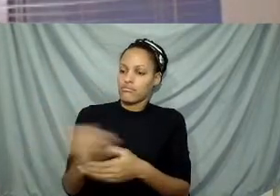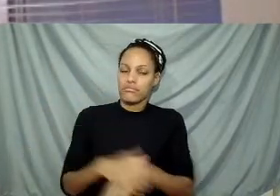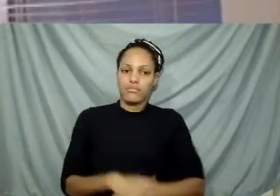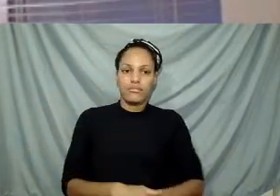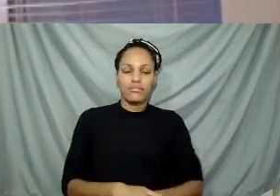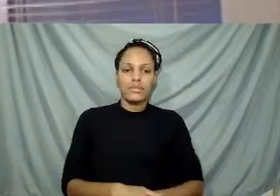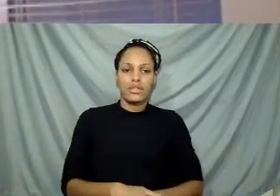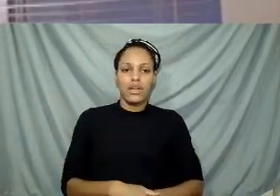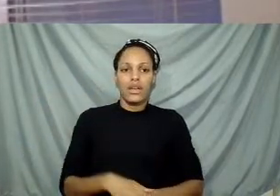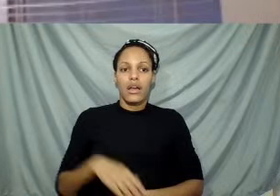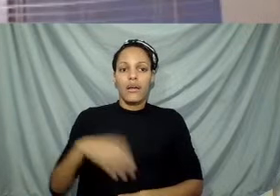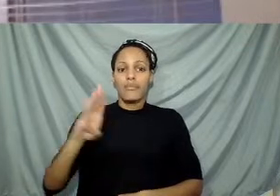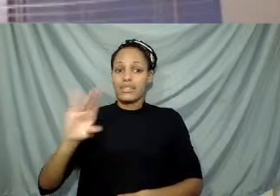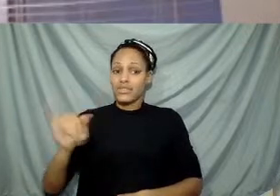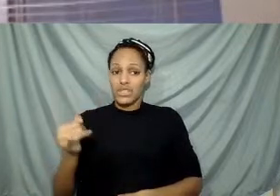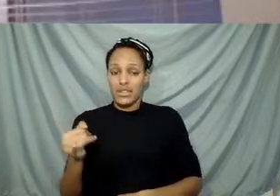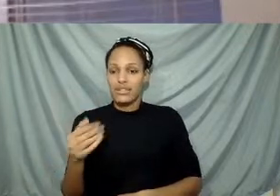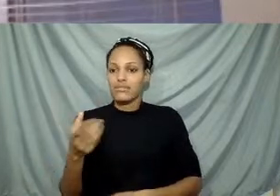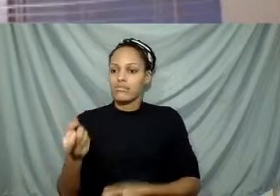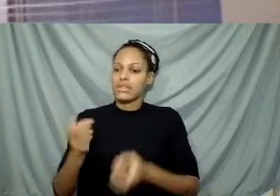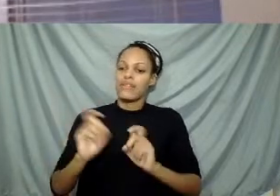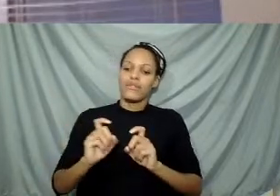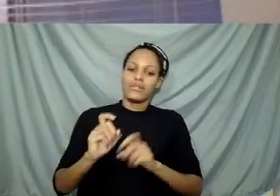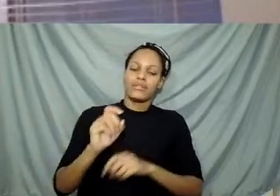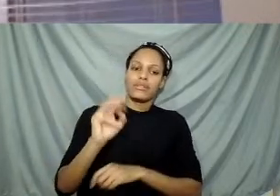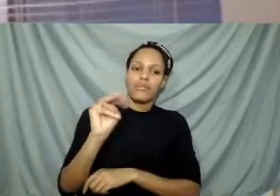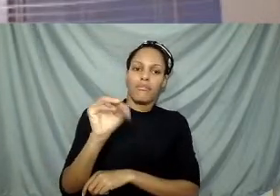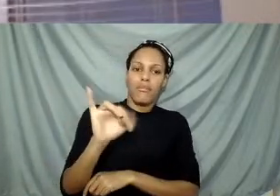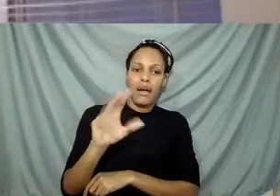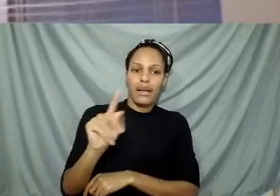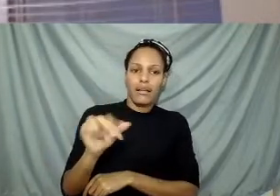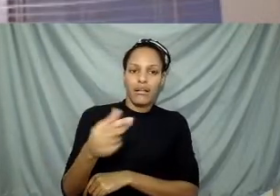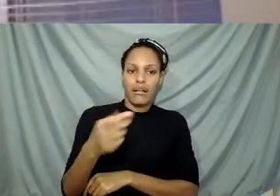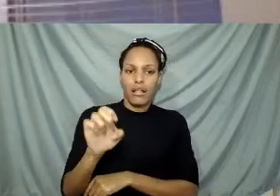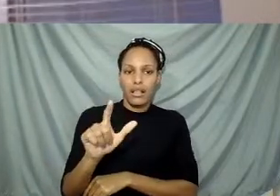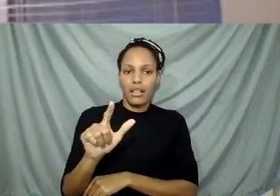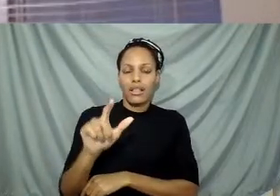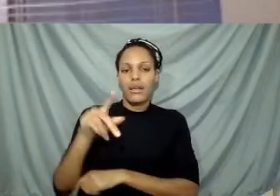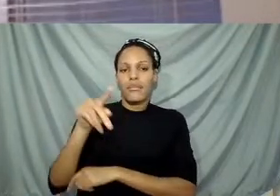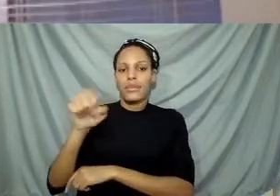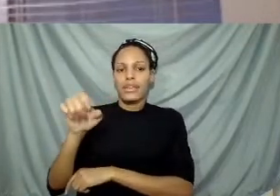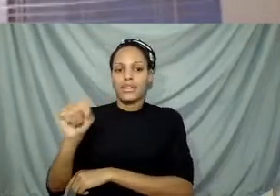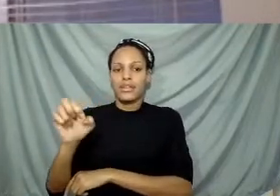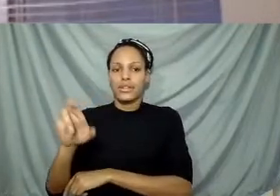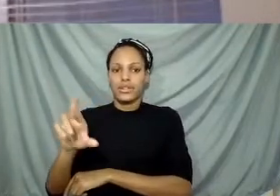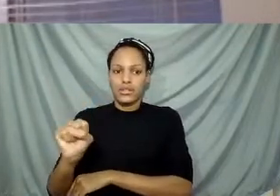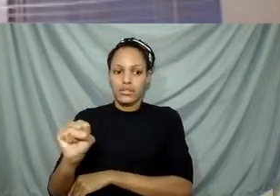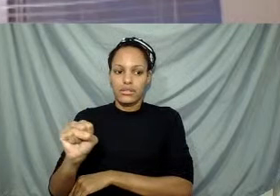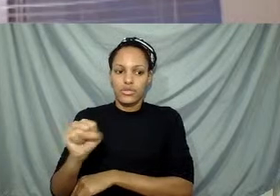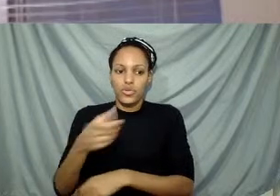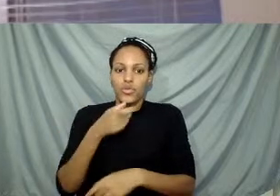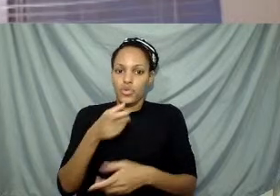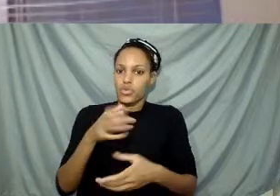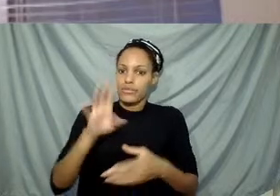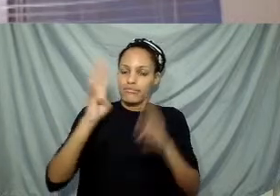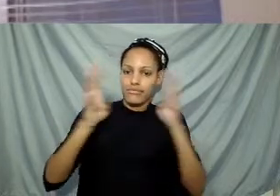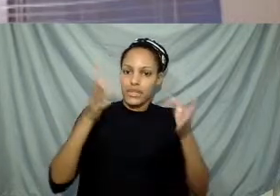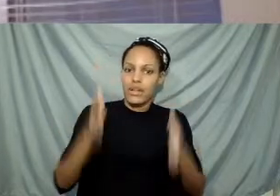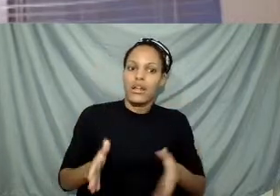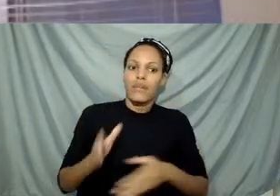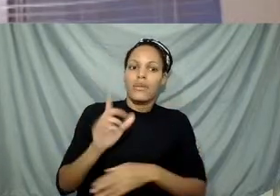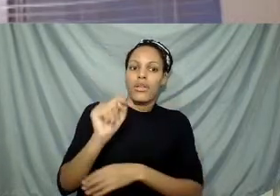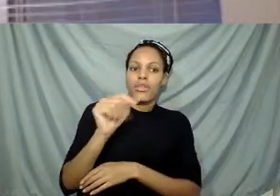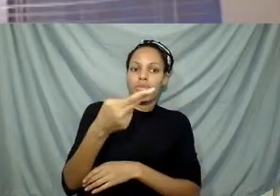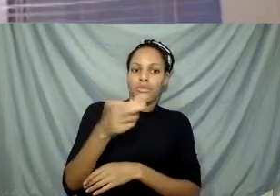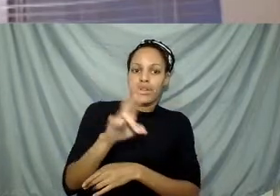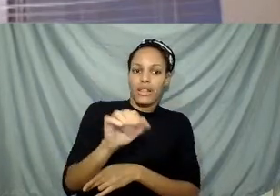BJ's is a place that gave us Michael Peters who choreographed Thriller and Beat It and Dreamgirls.